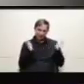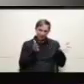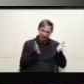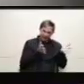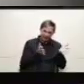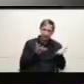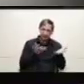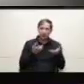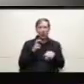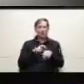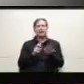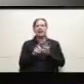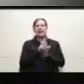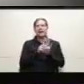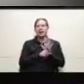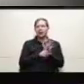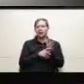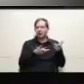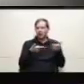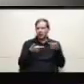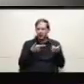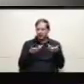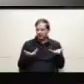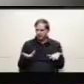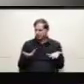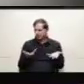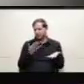need for legal process on that matter?